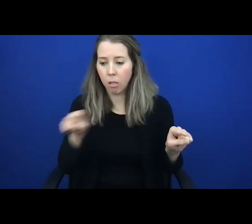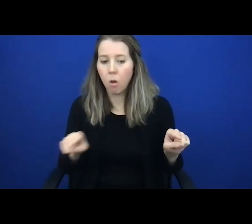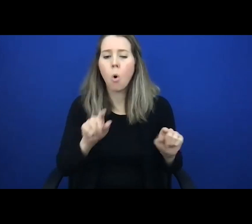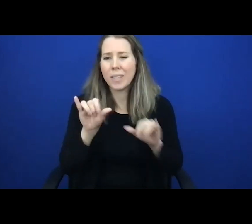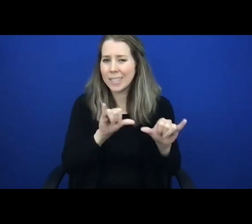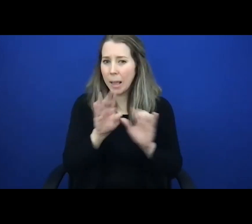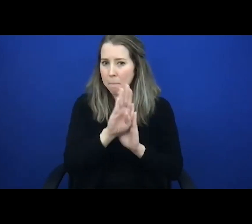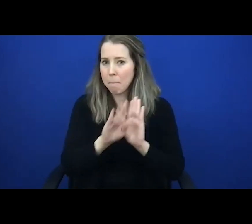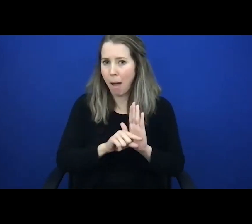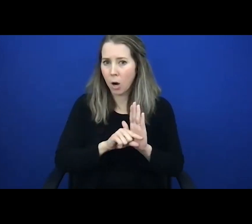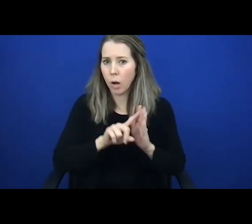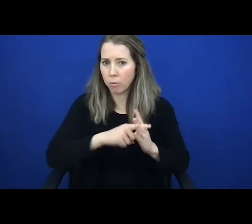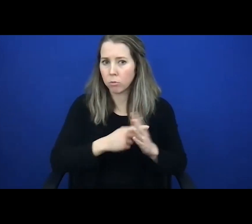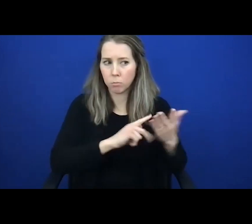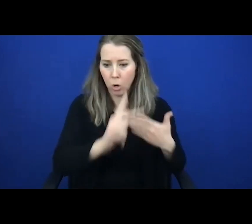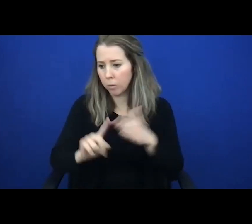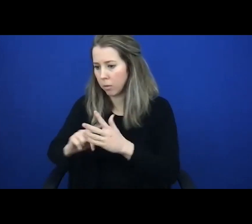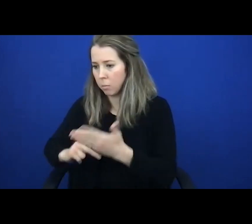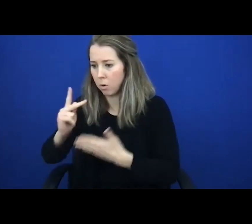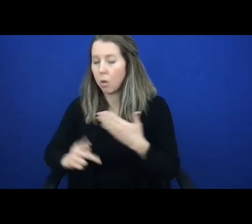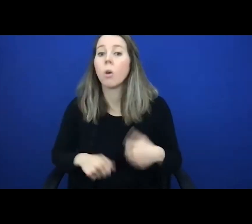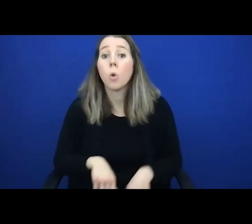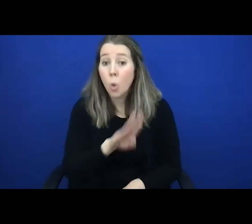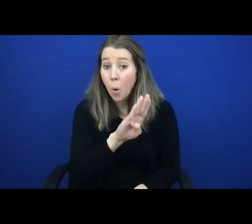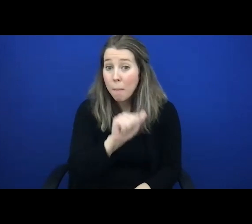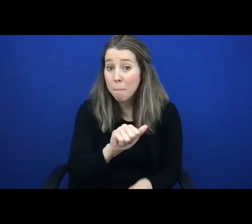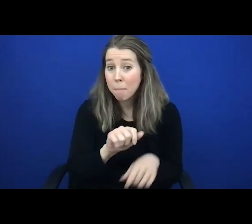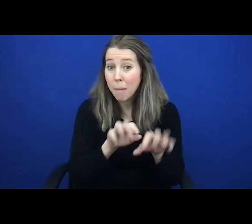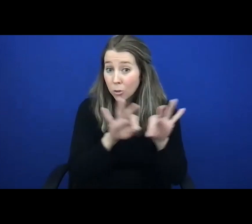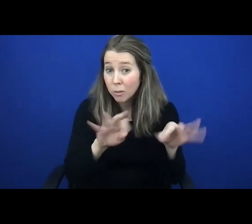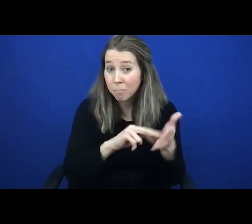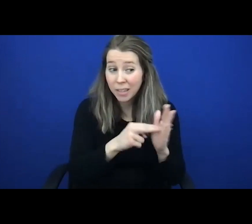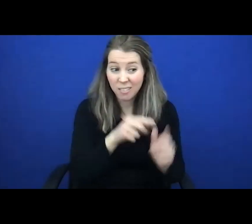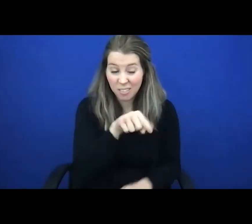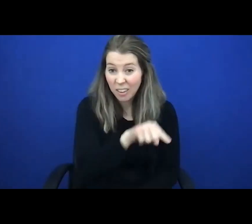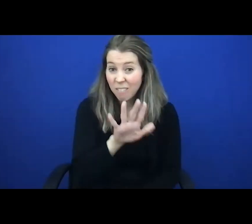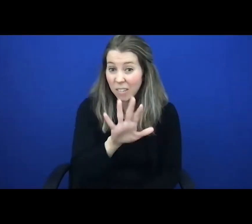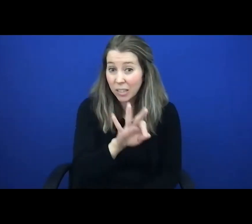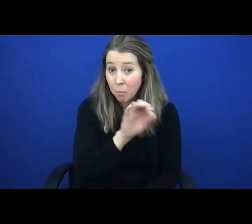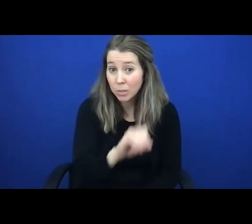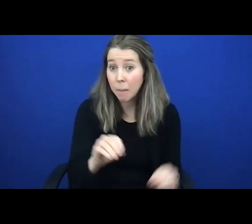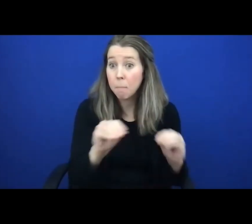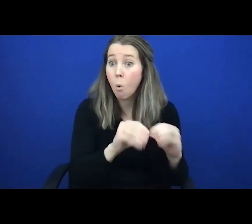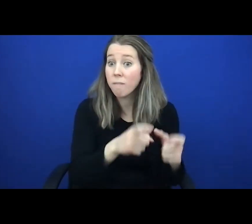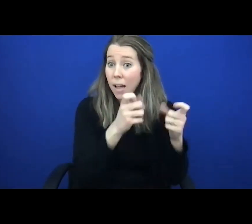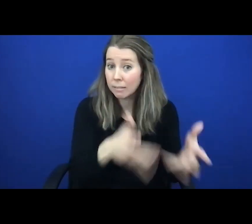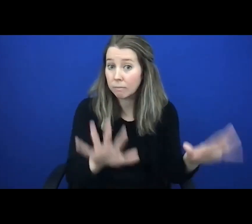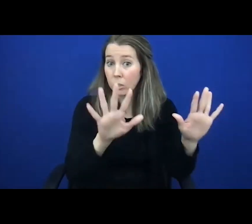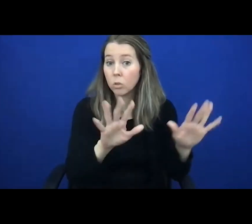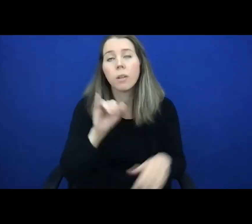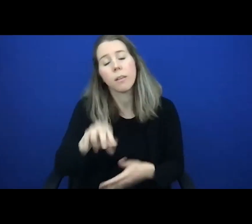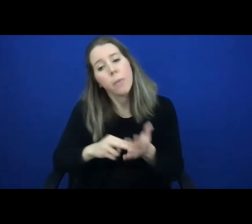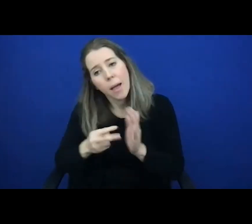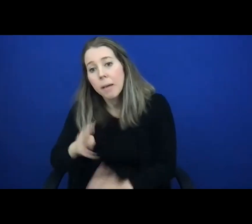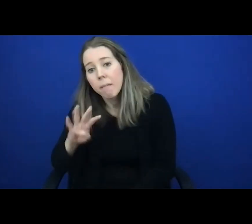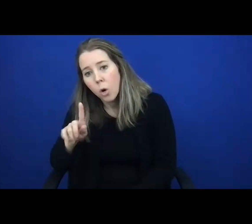in. So in the bachelor's degree, they went 59% faster. Now, that means that some number of them,